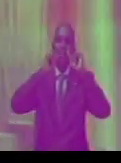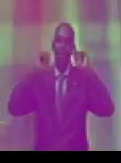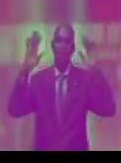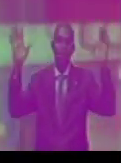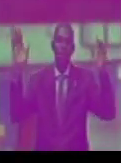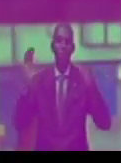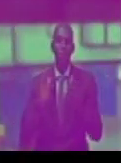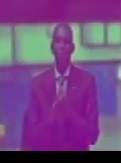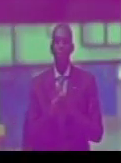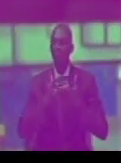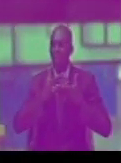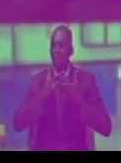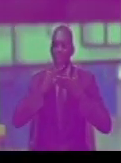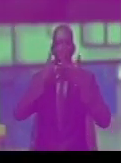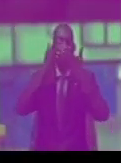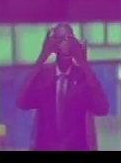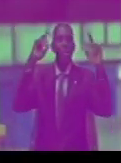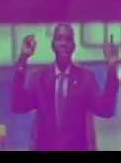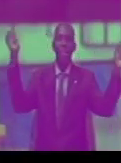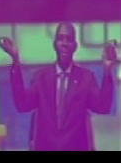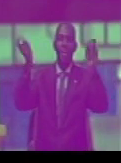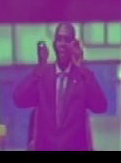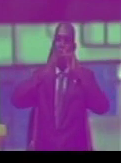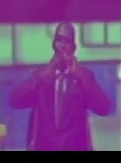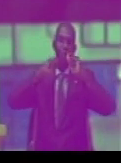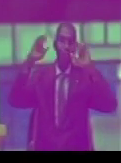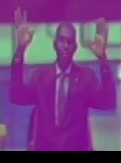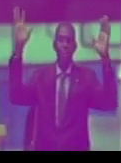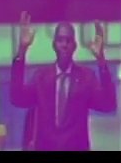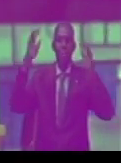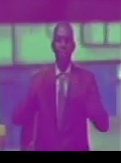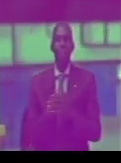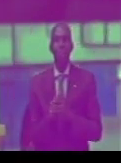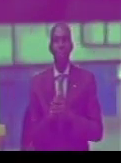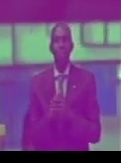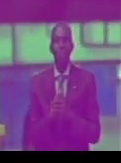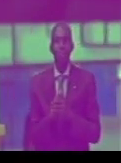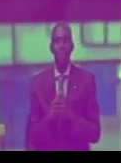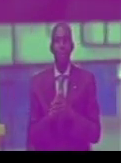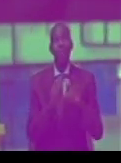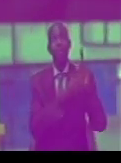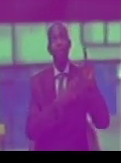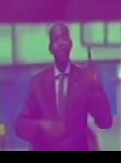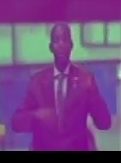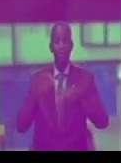praise the lord shall hallelujah